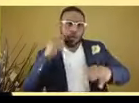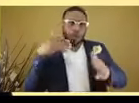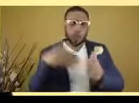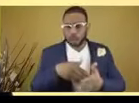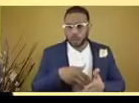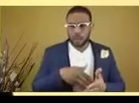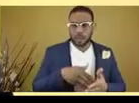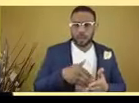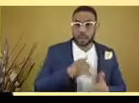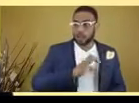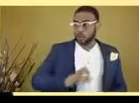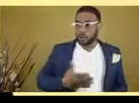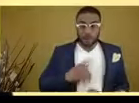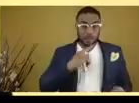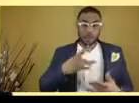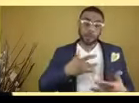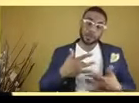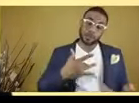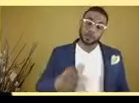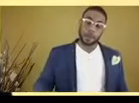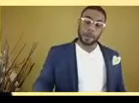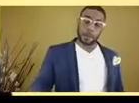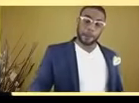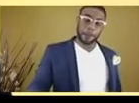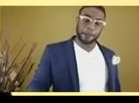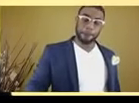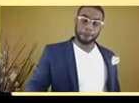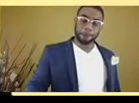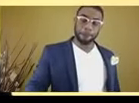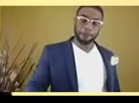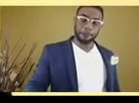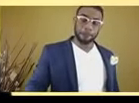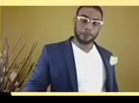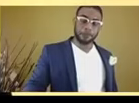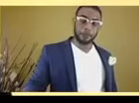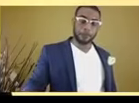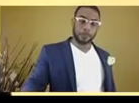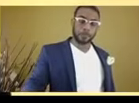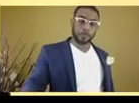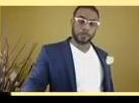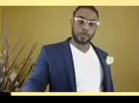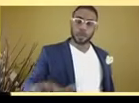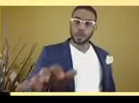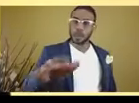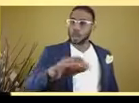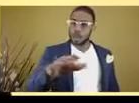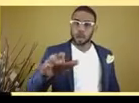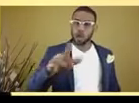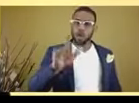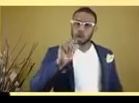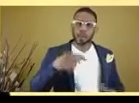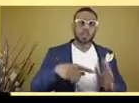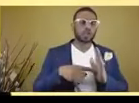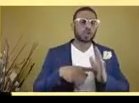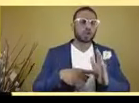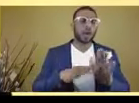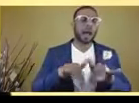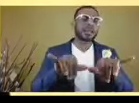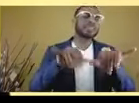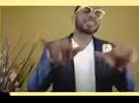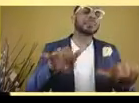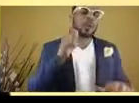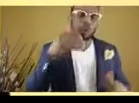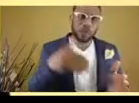a Christian might be concerned. In this moment, you all are so right. We must show how systemic